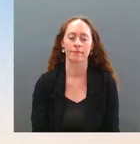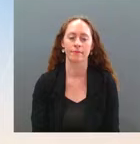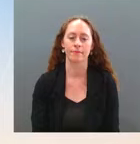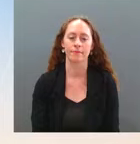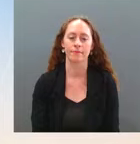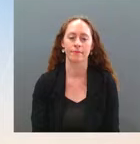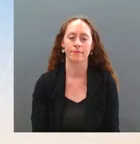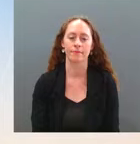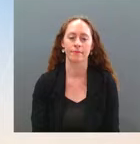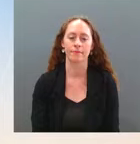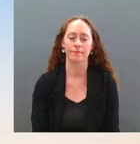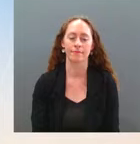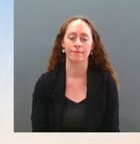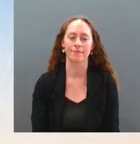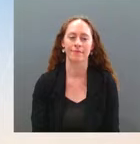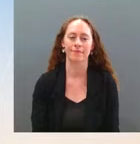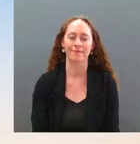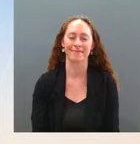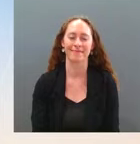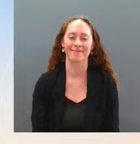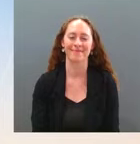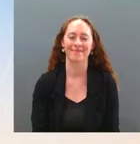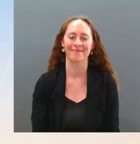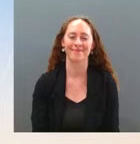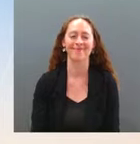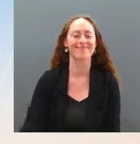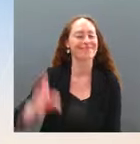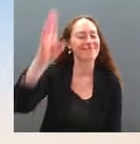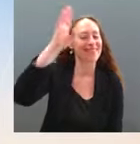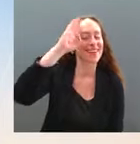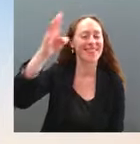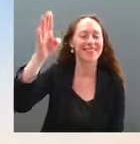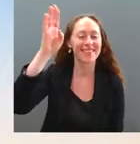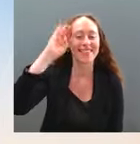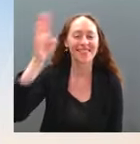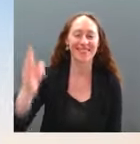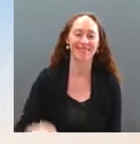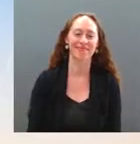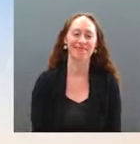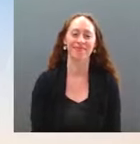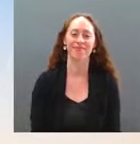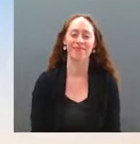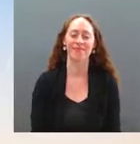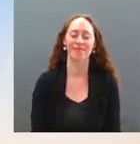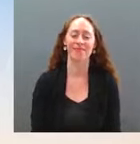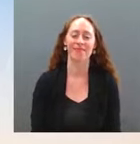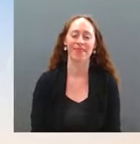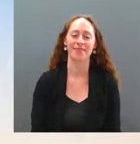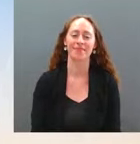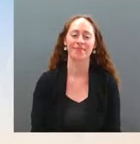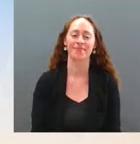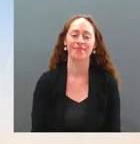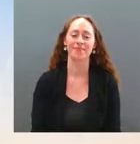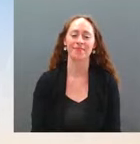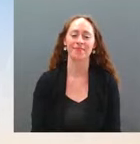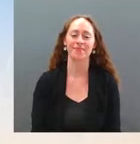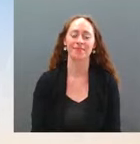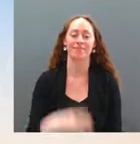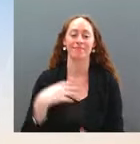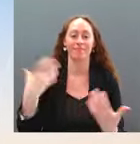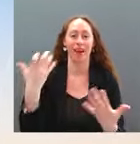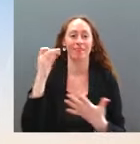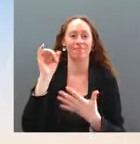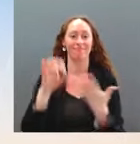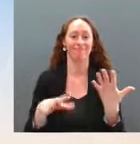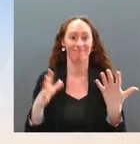Okay, a couple of items for you at the top. Obviously, this is a tremendously historic day in the White House and in the country,